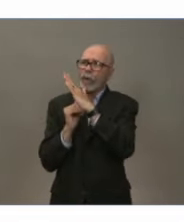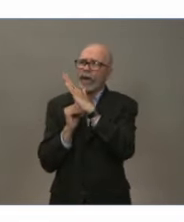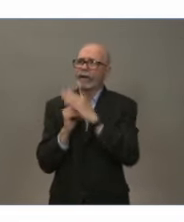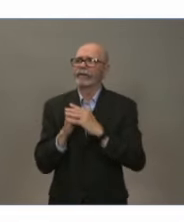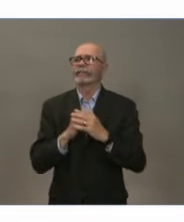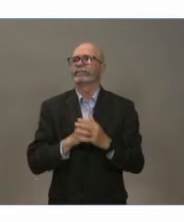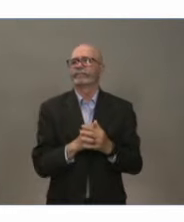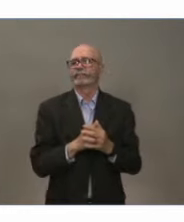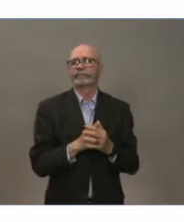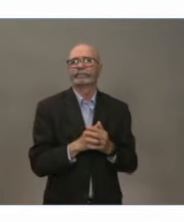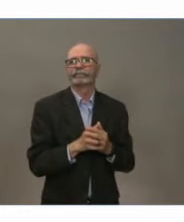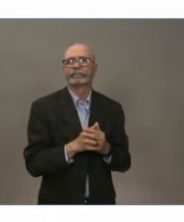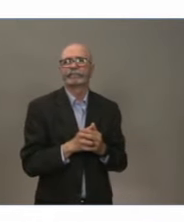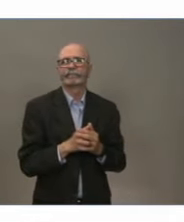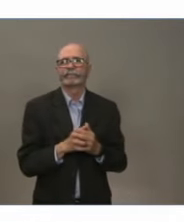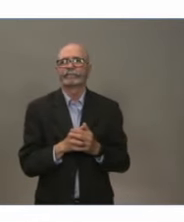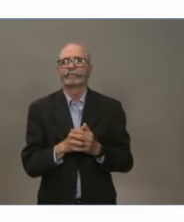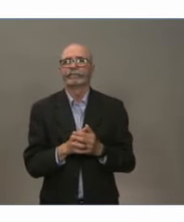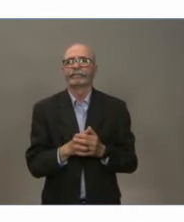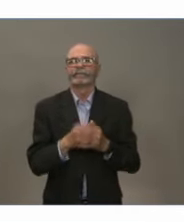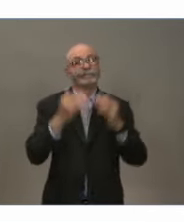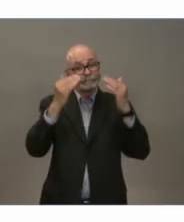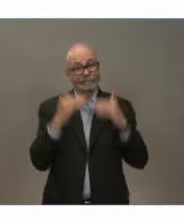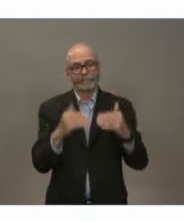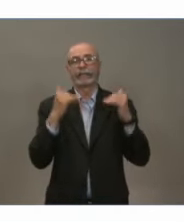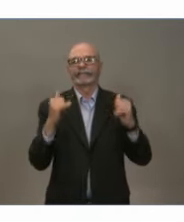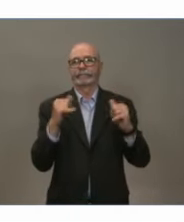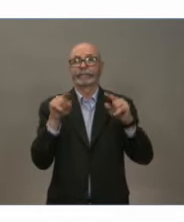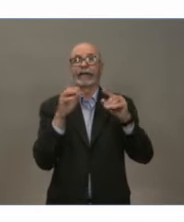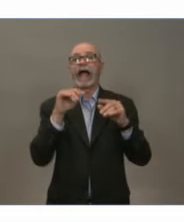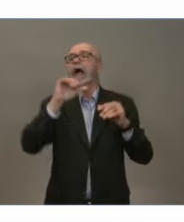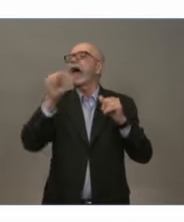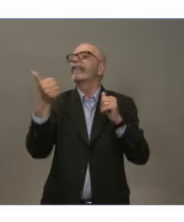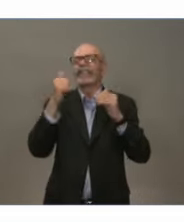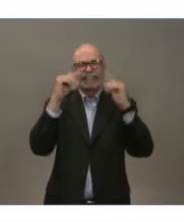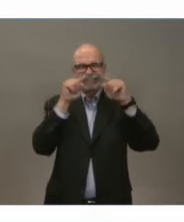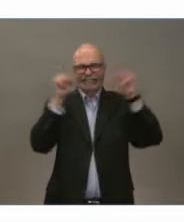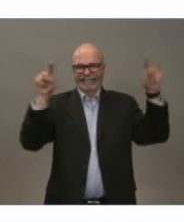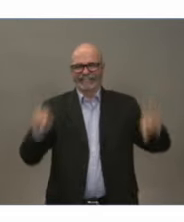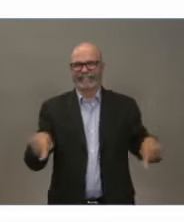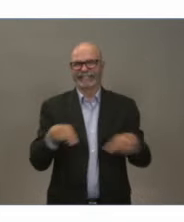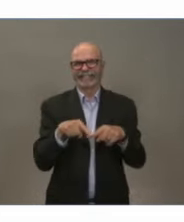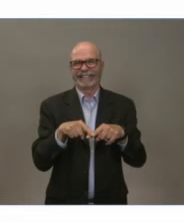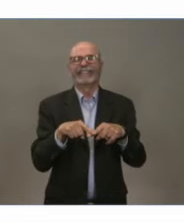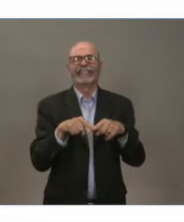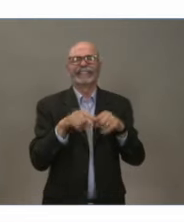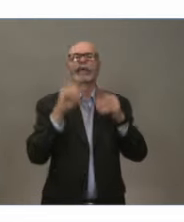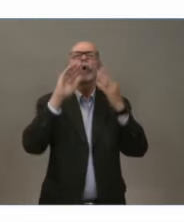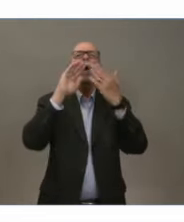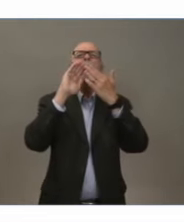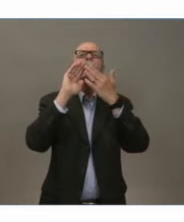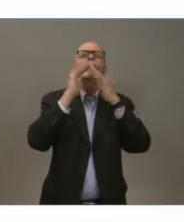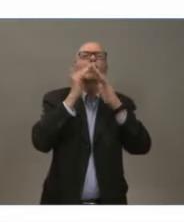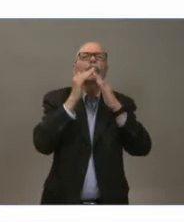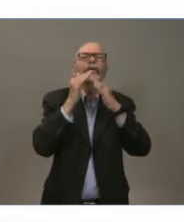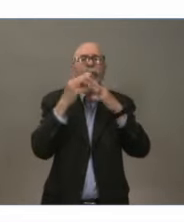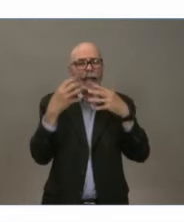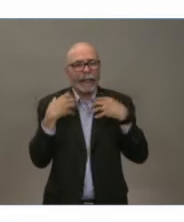The next slide gives us a breakdown of cases by a community health network. So it's an indication